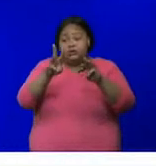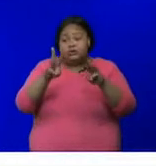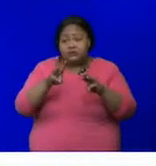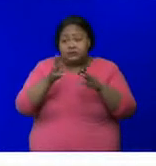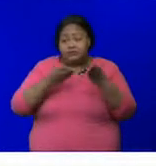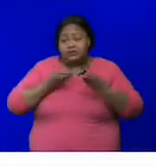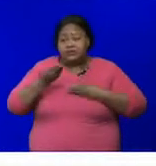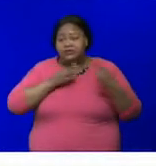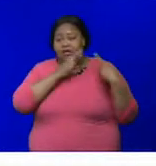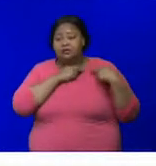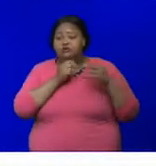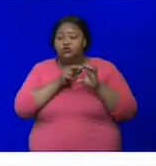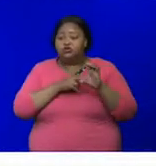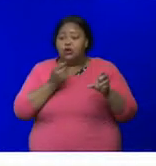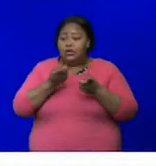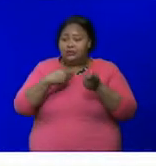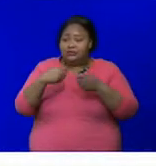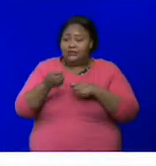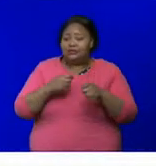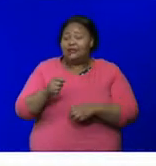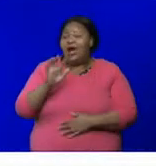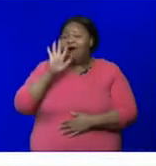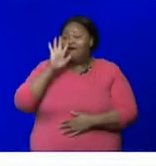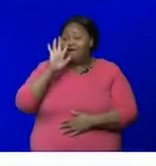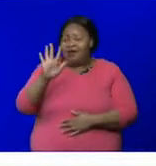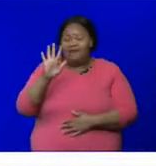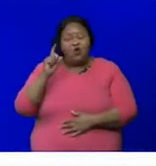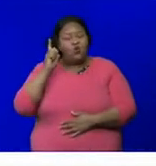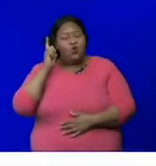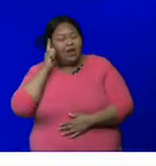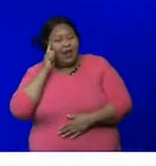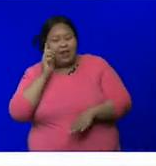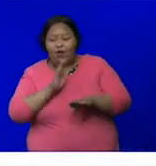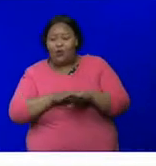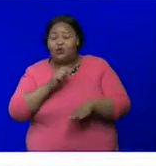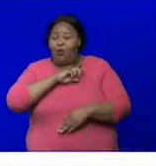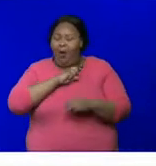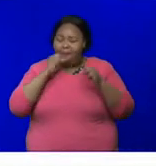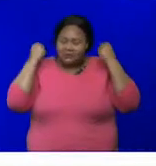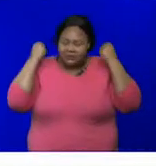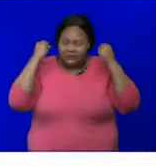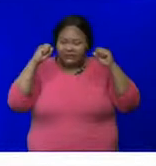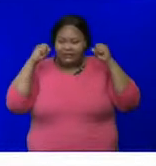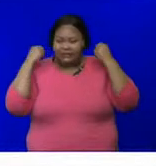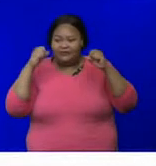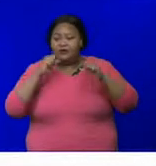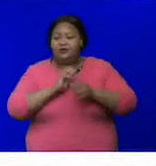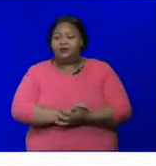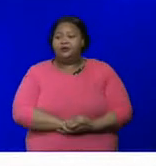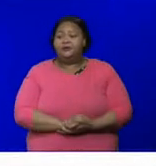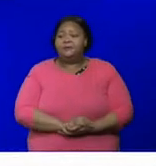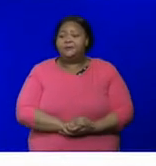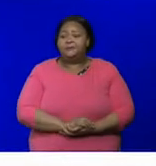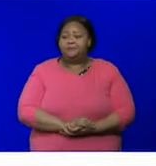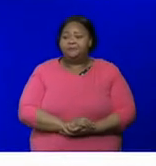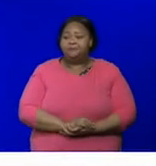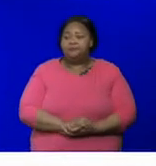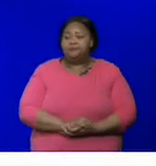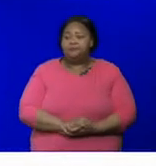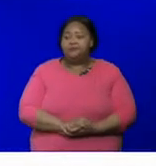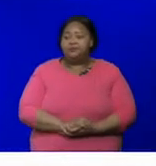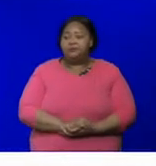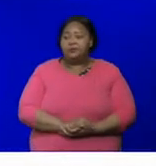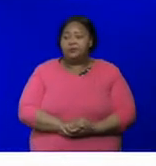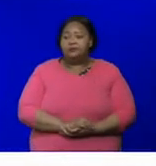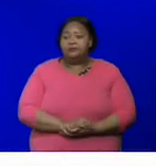kusinyezi kuze kubinda silva on the street. And we will see. The economy is bad, things are bad,